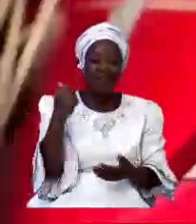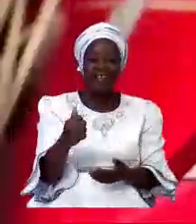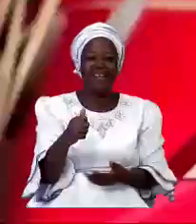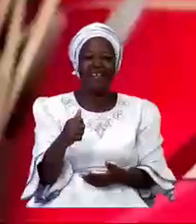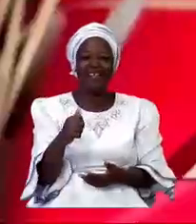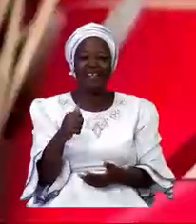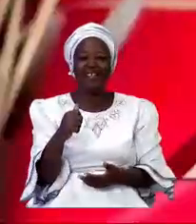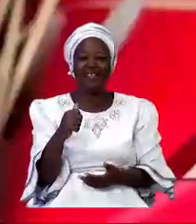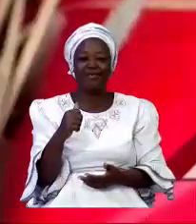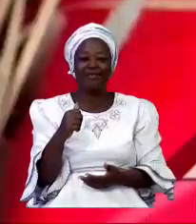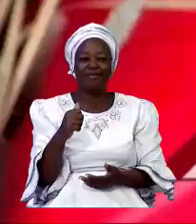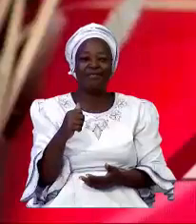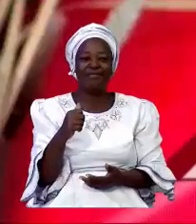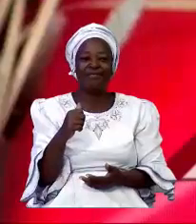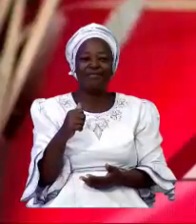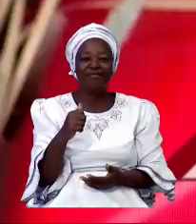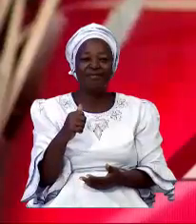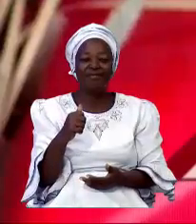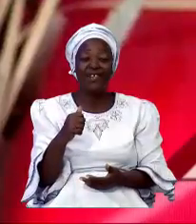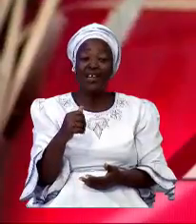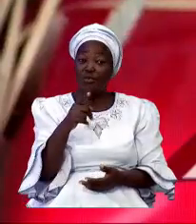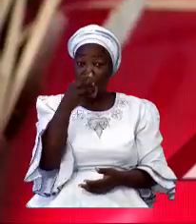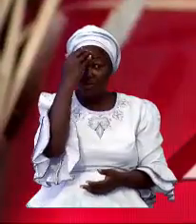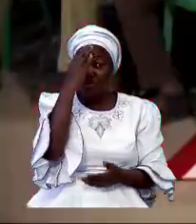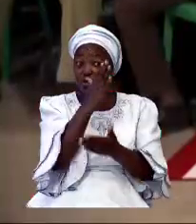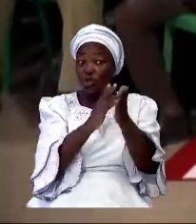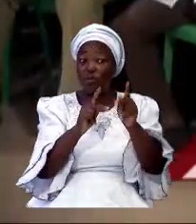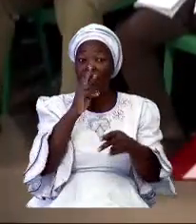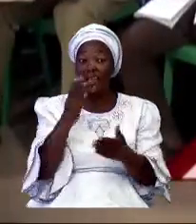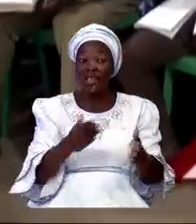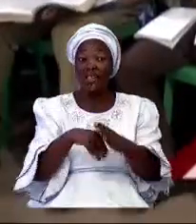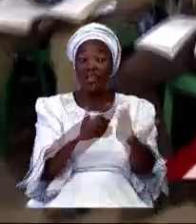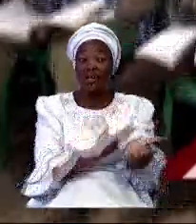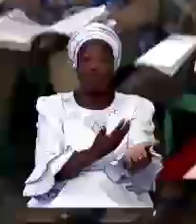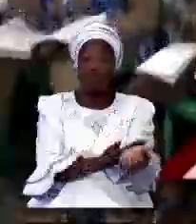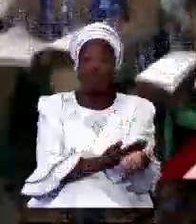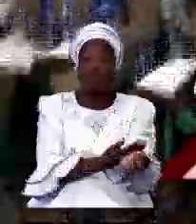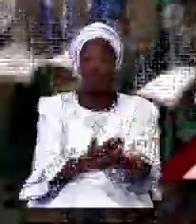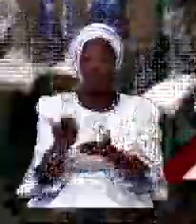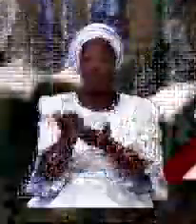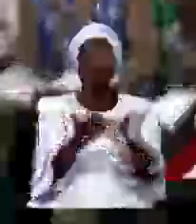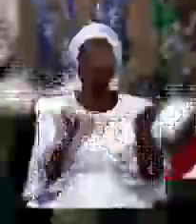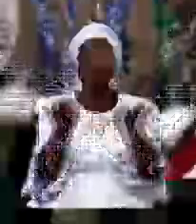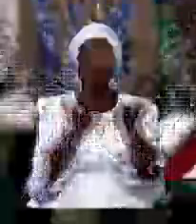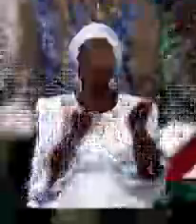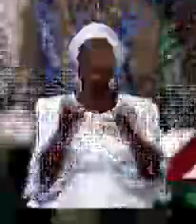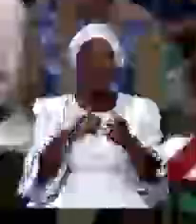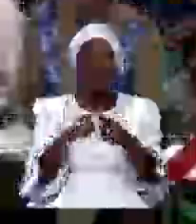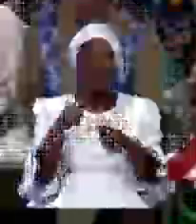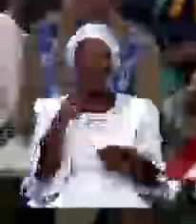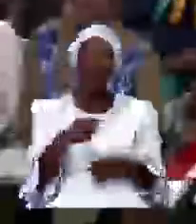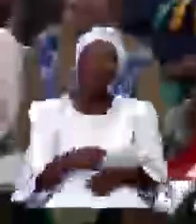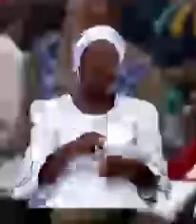second time. You didn't say amen to that one. You know, some people are here in the